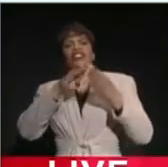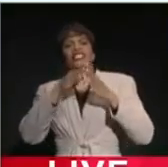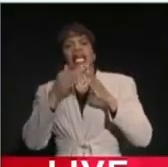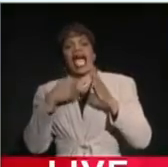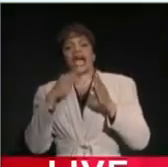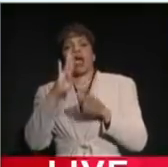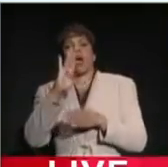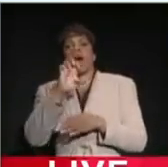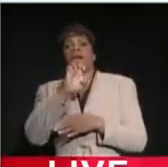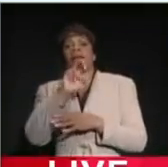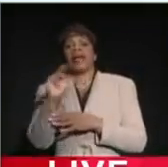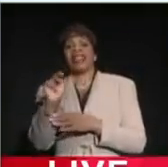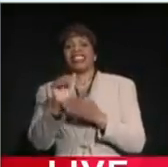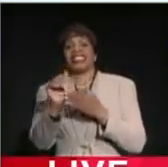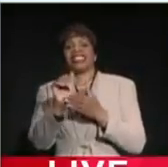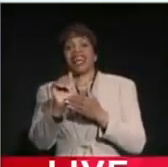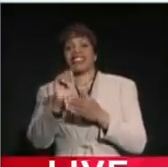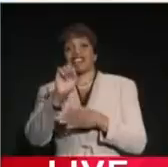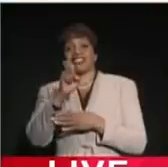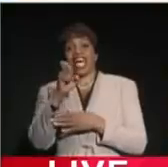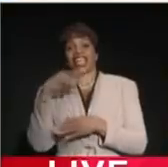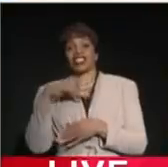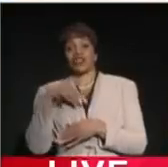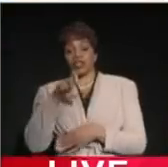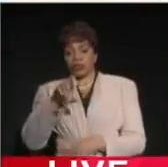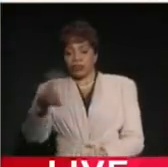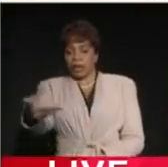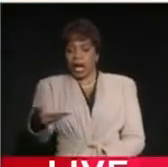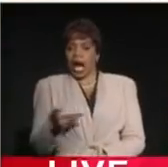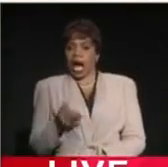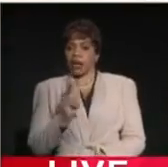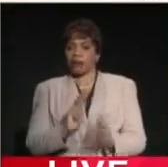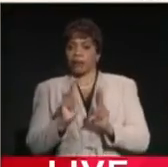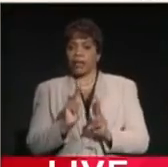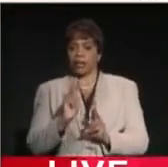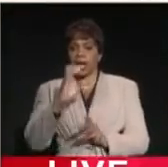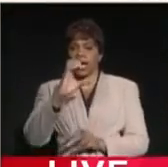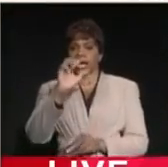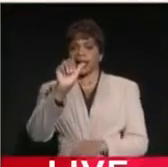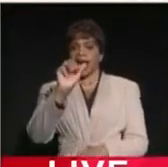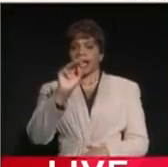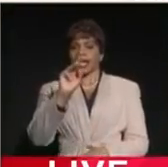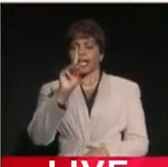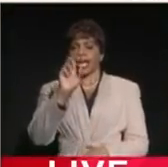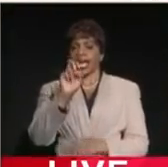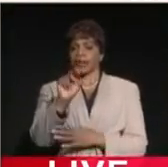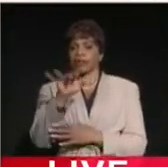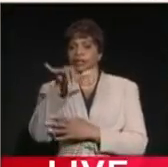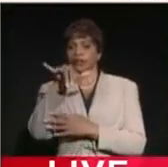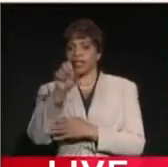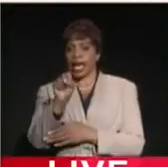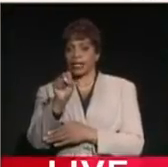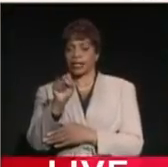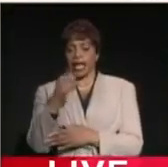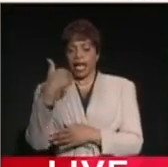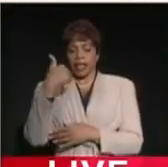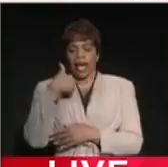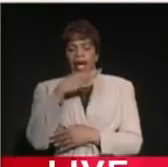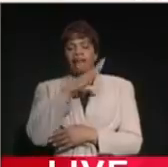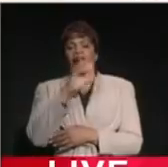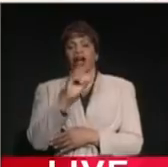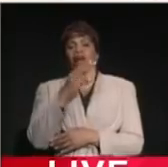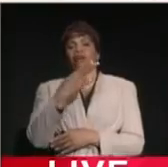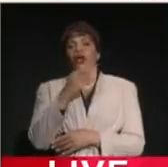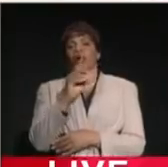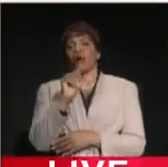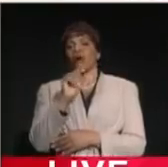tax credits. They're supposed to be hiring people. In Camden, they are. There's a company called Holtec that got $200 million